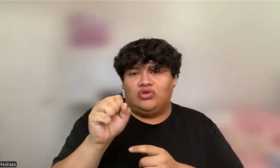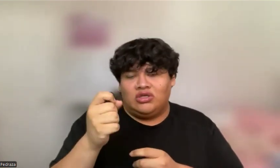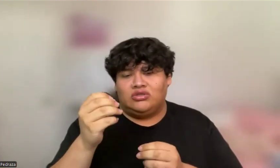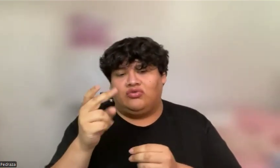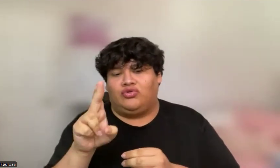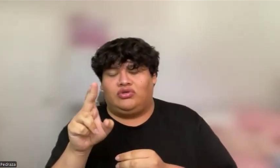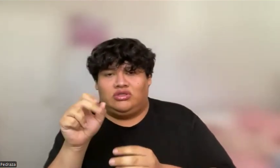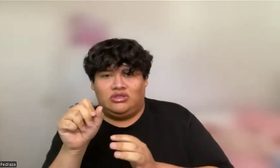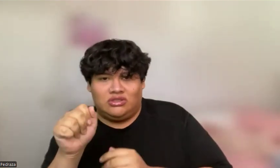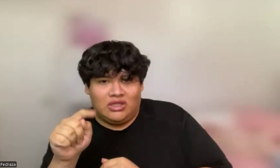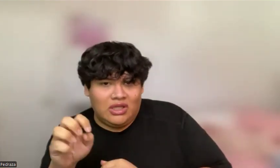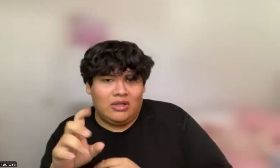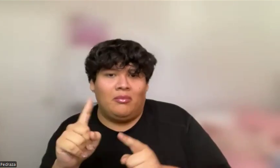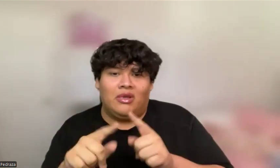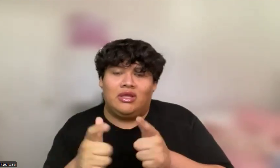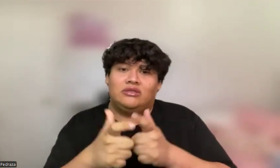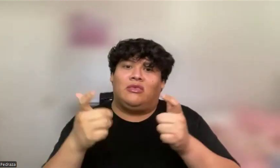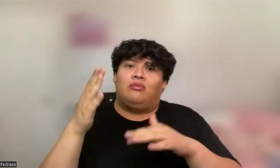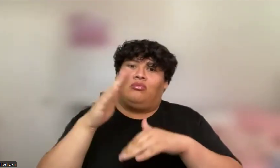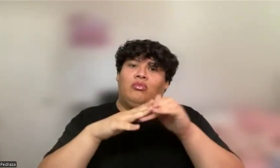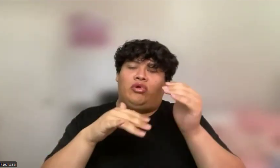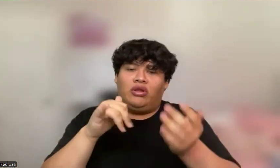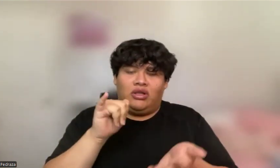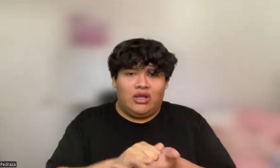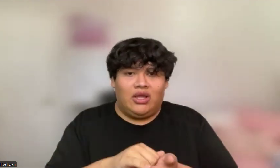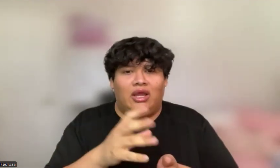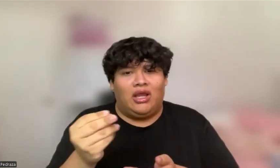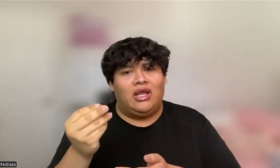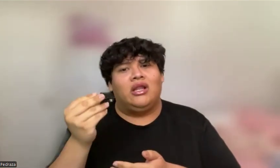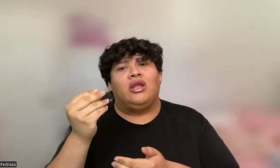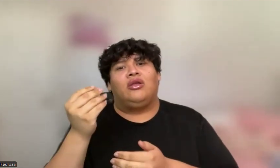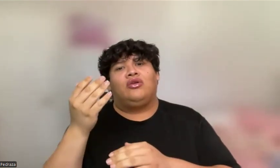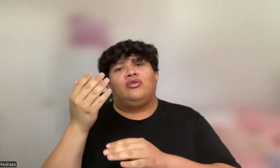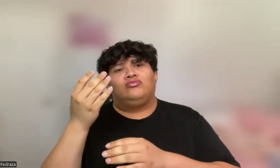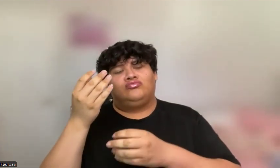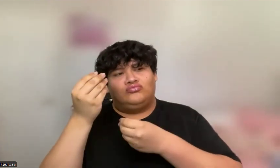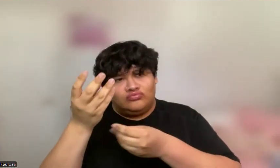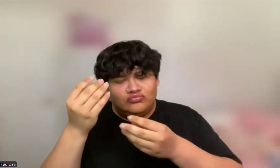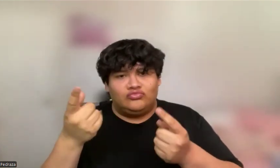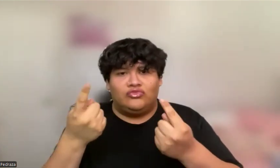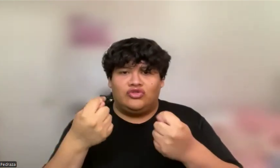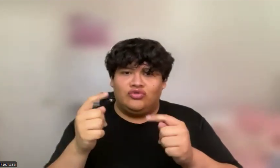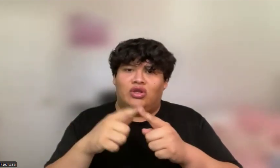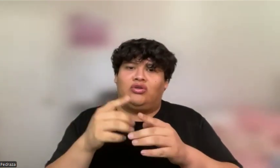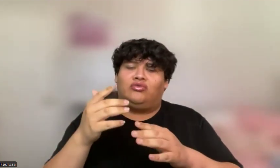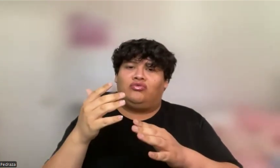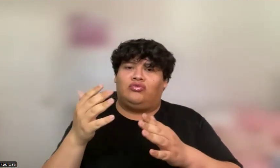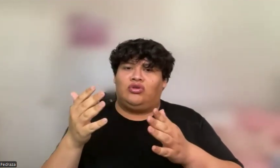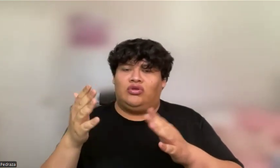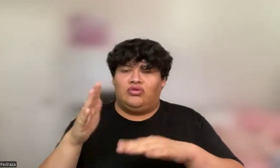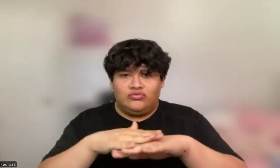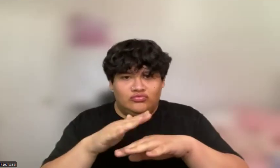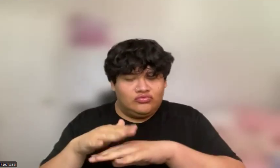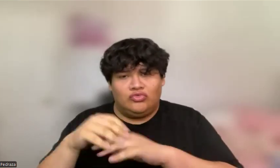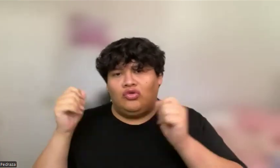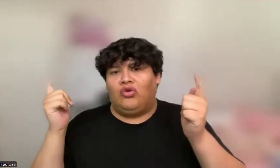like that, but also expanding beyond that, and really encouraging people at the law school level to be